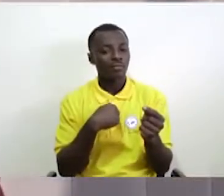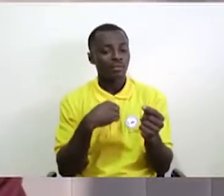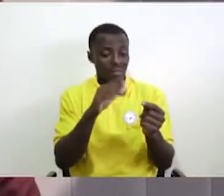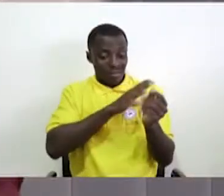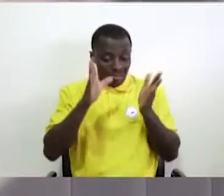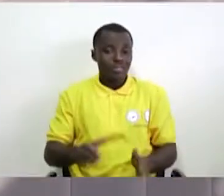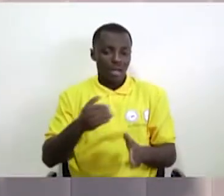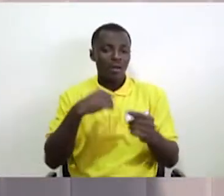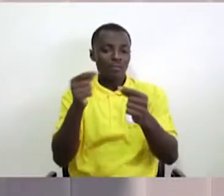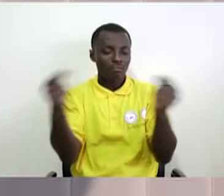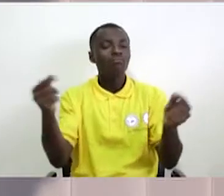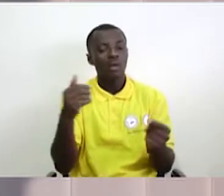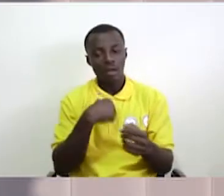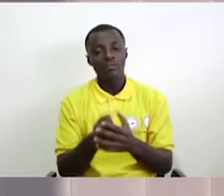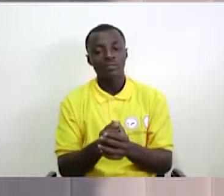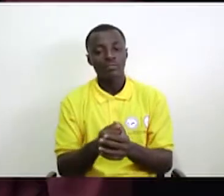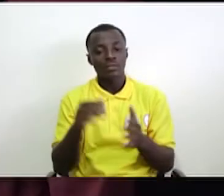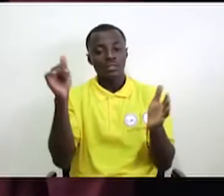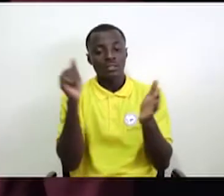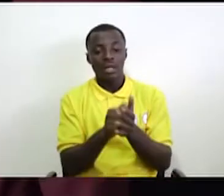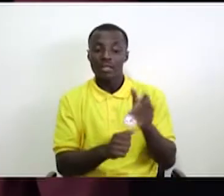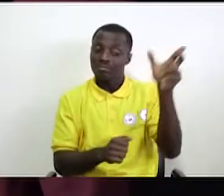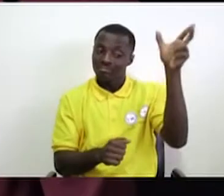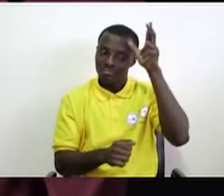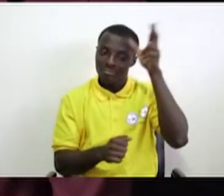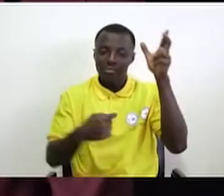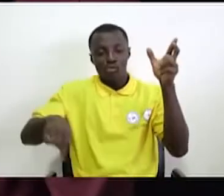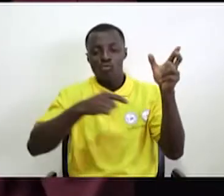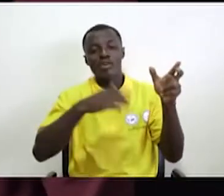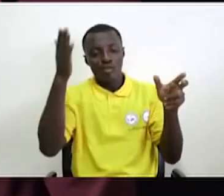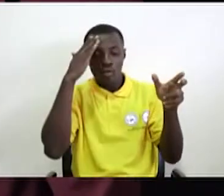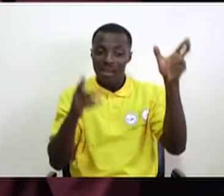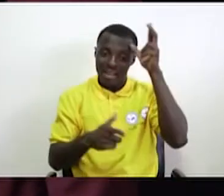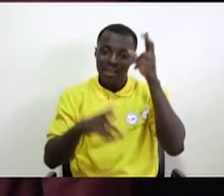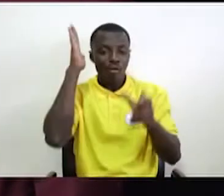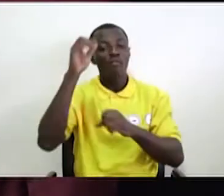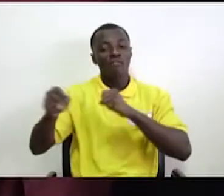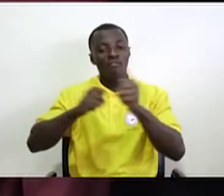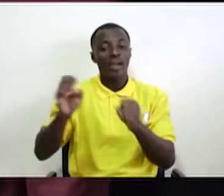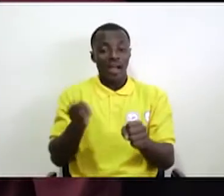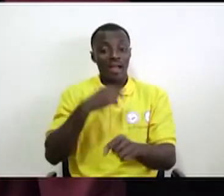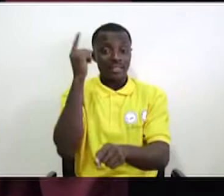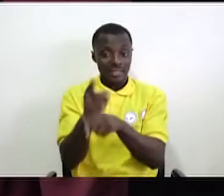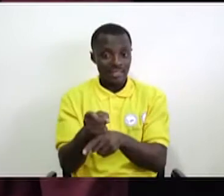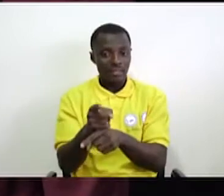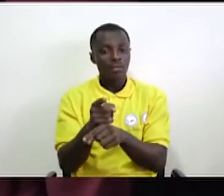As for the devil, we know that he's going to fight us, but what prevents us from being conquerors is not